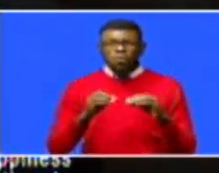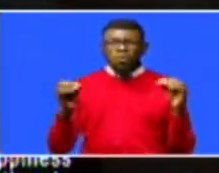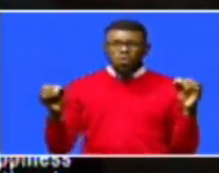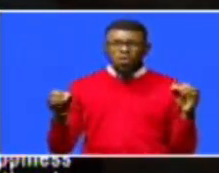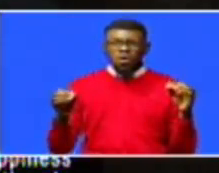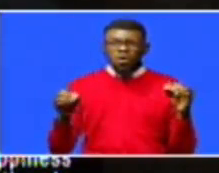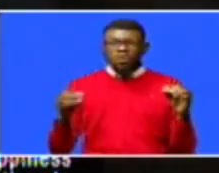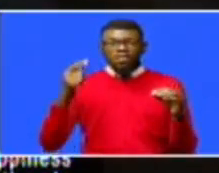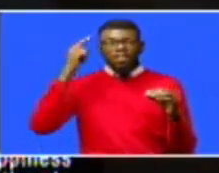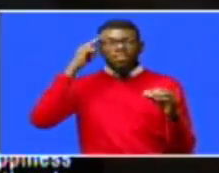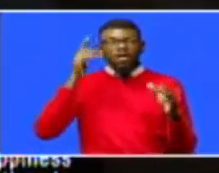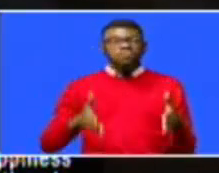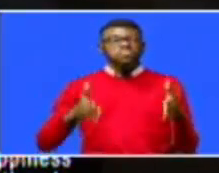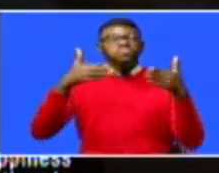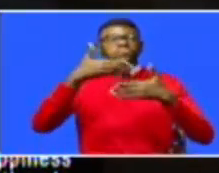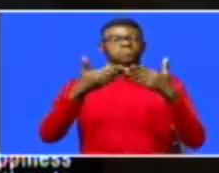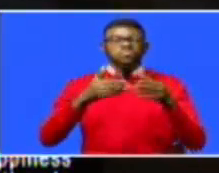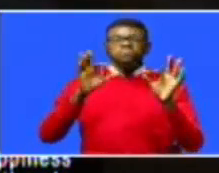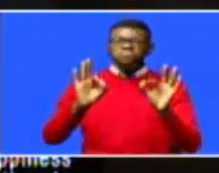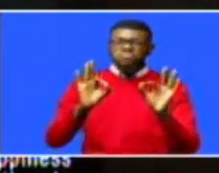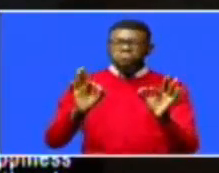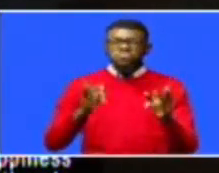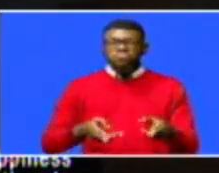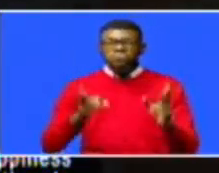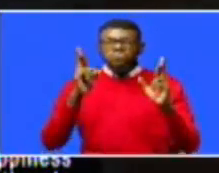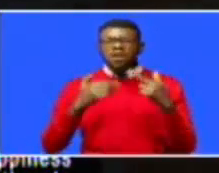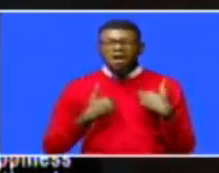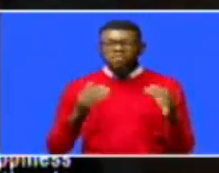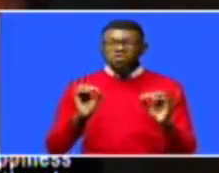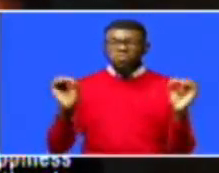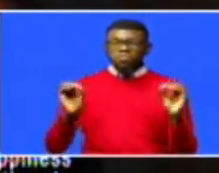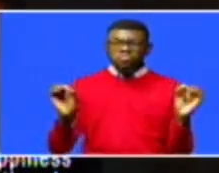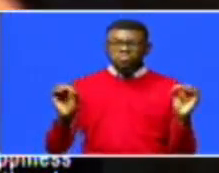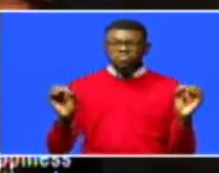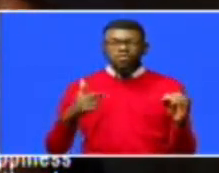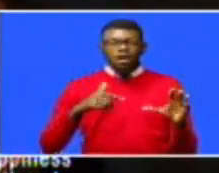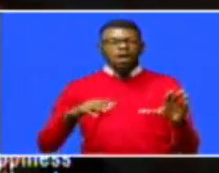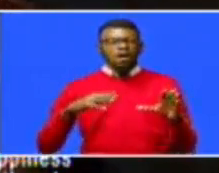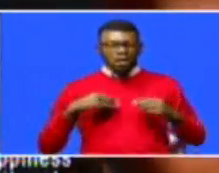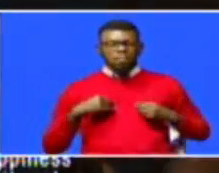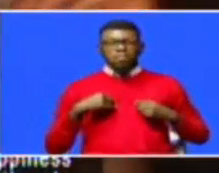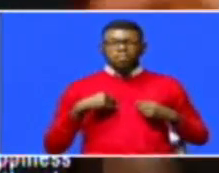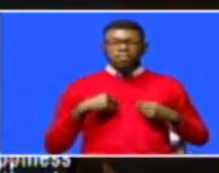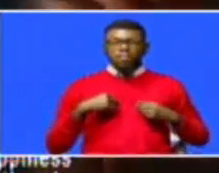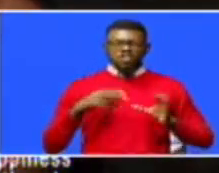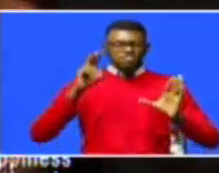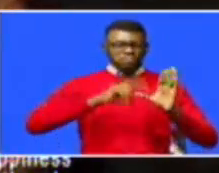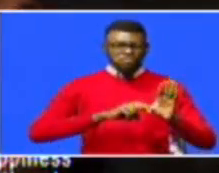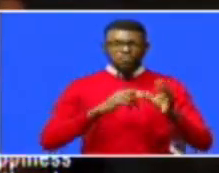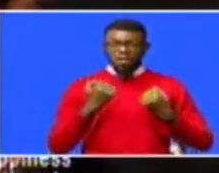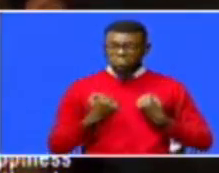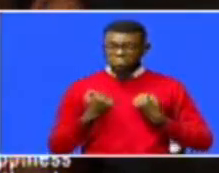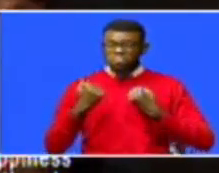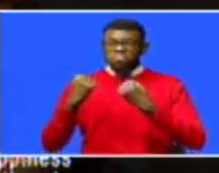ya ghorofa, hakuna barabara ya chini. Natembea tu juu ya ghorofa. Sipia tukabali. Tukapanda gari